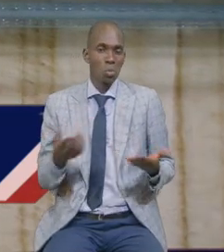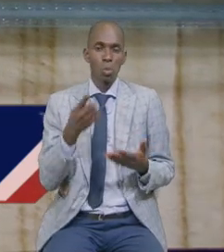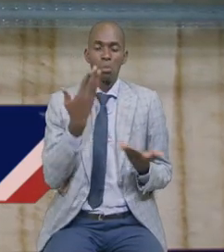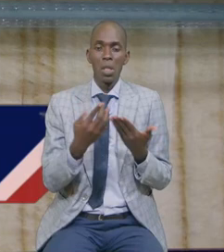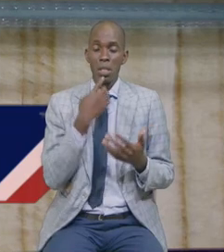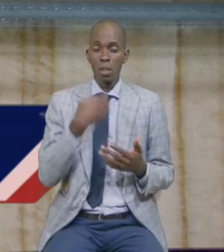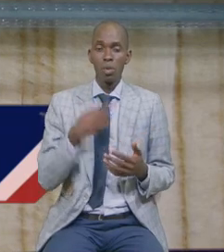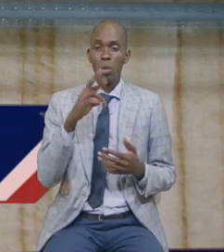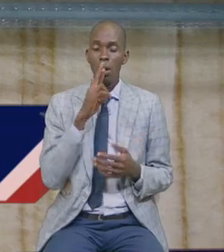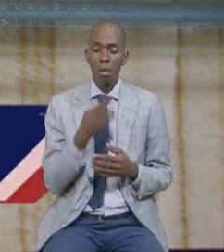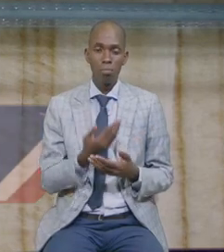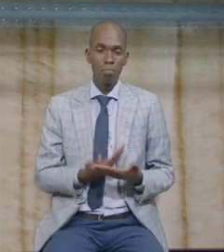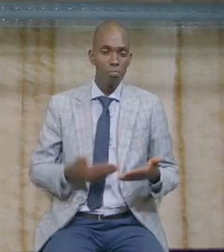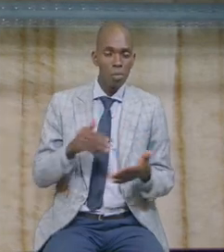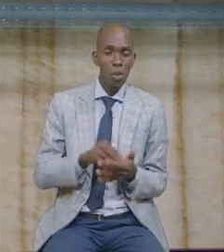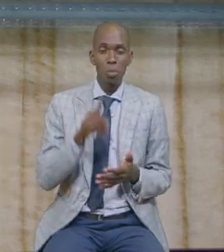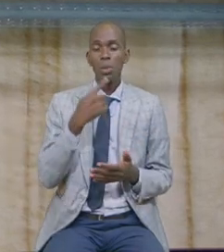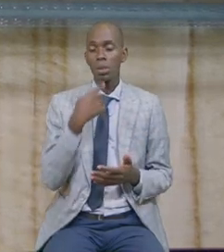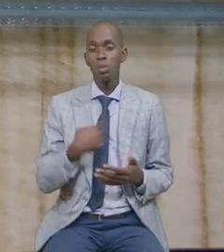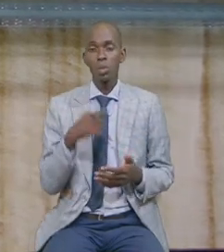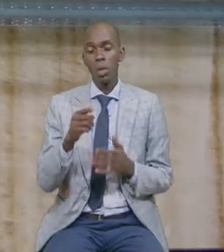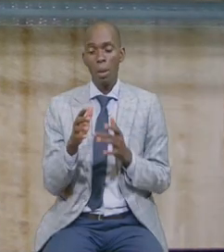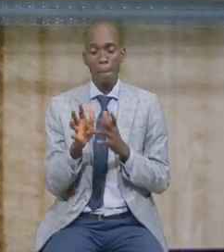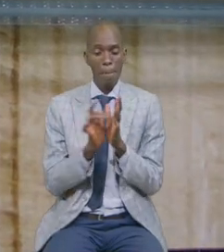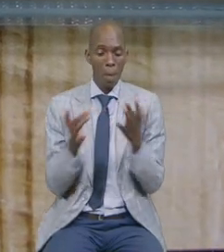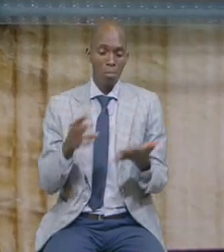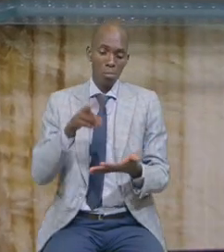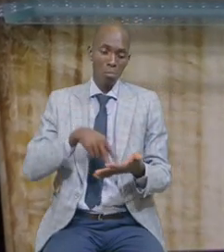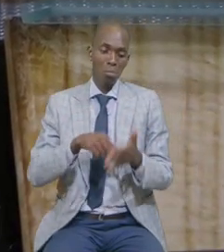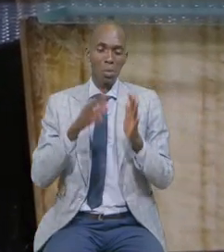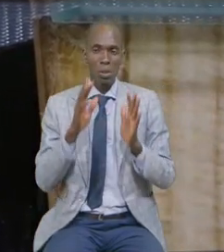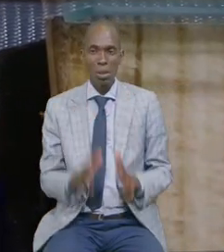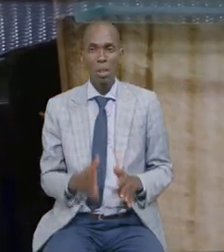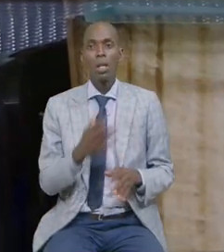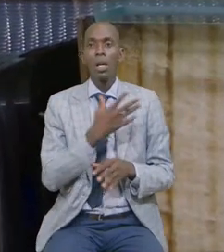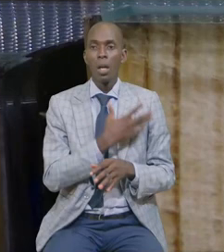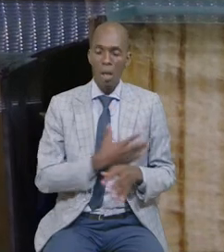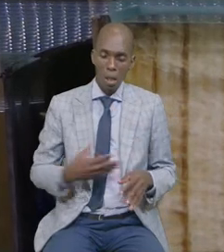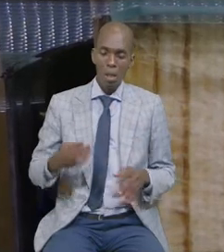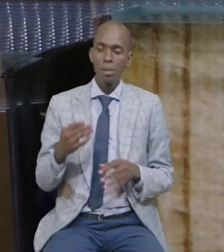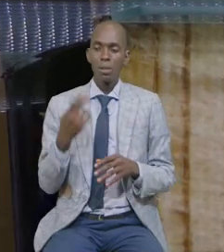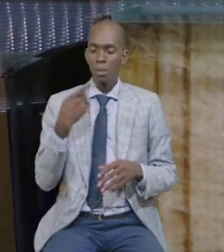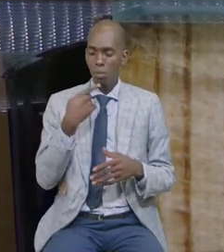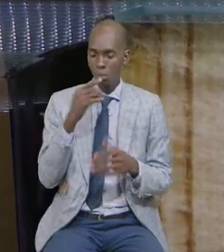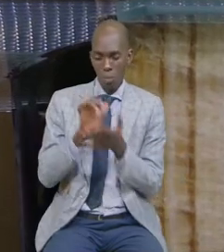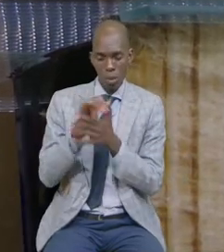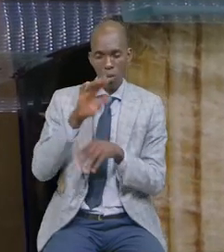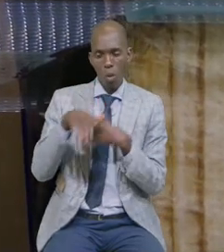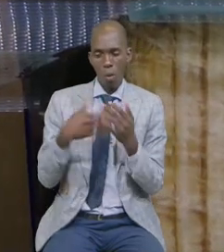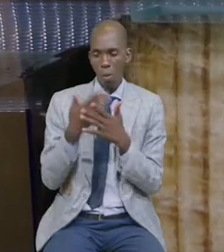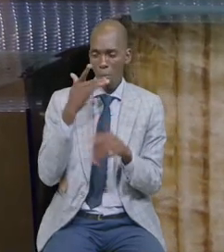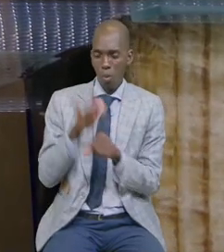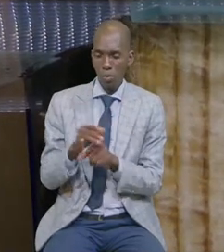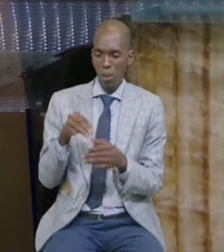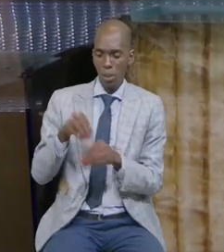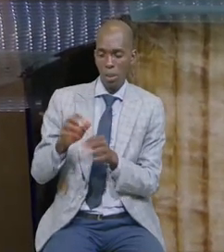a Bible reader, and then you believe all those promises. When I pass through the water, it will not drown me. And